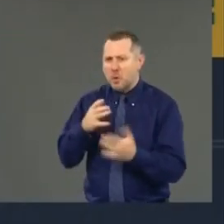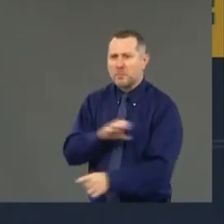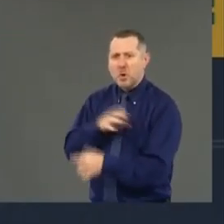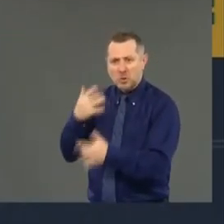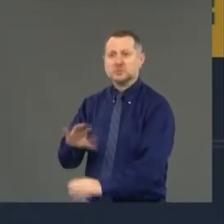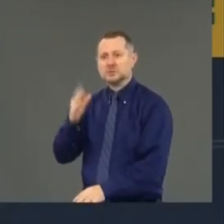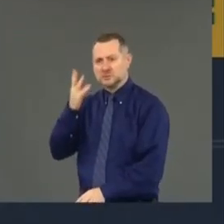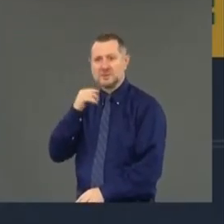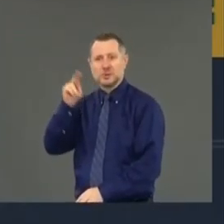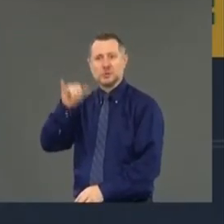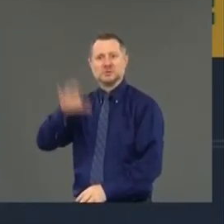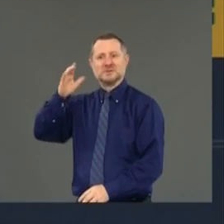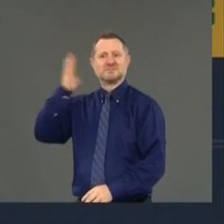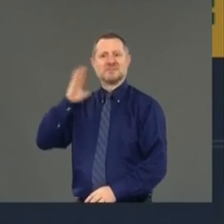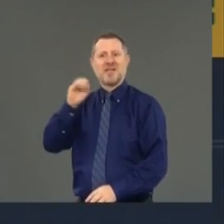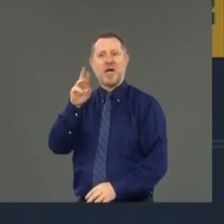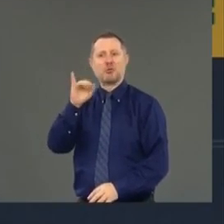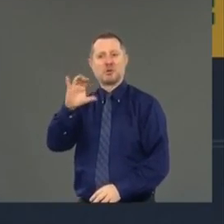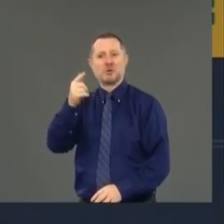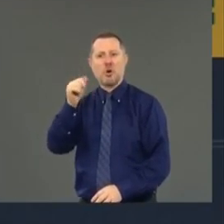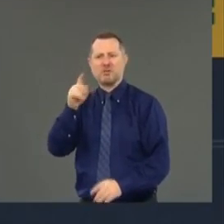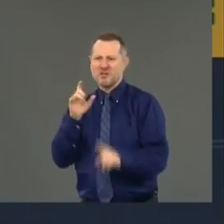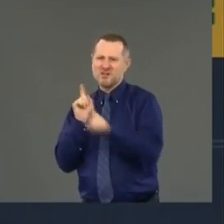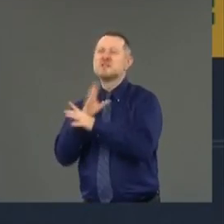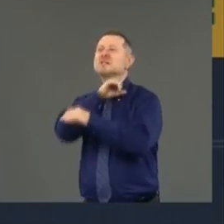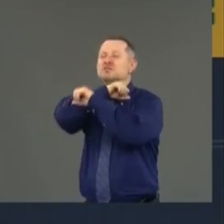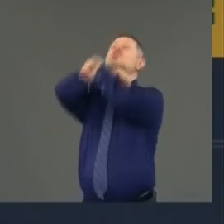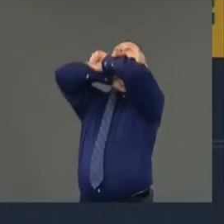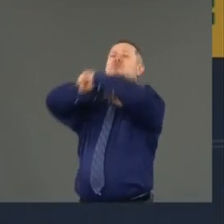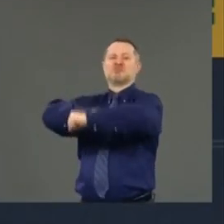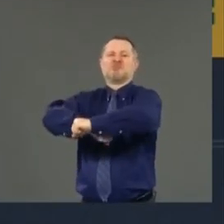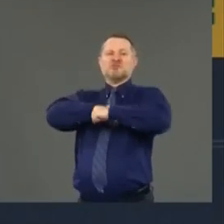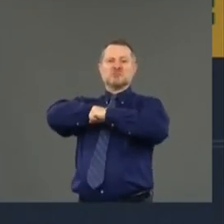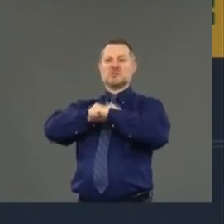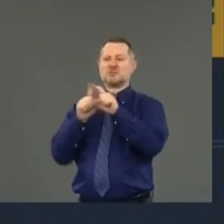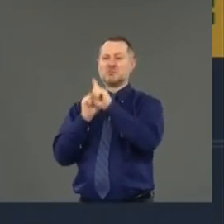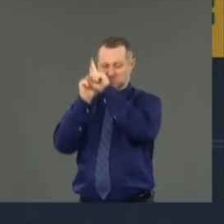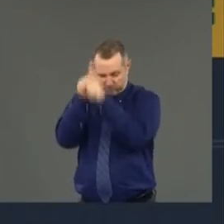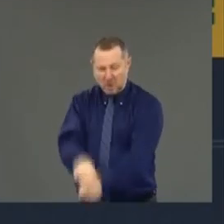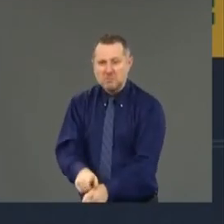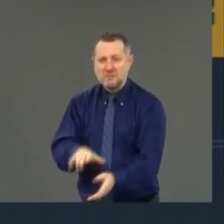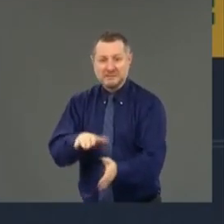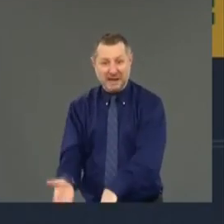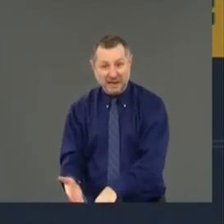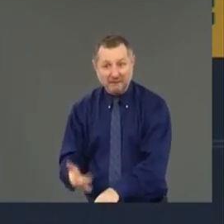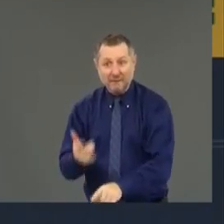Garner case in New York. It's happened all across the country. How many times do you have to learn the same lesson?